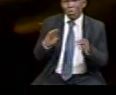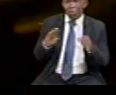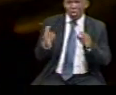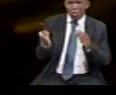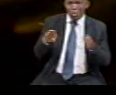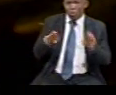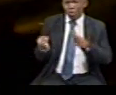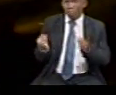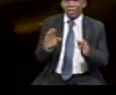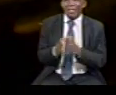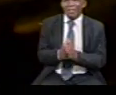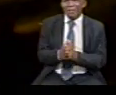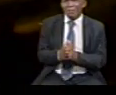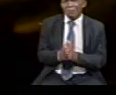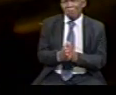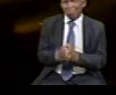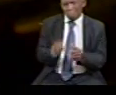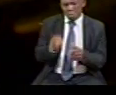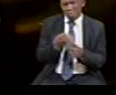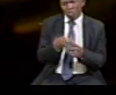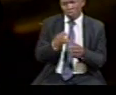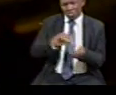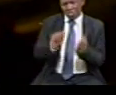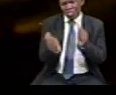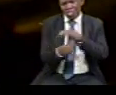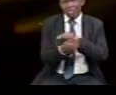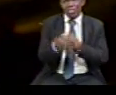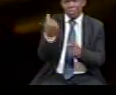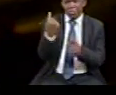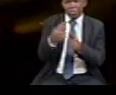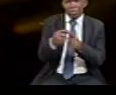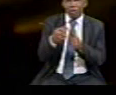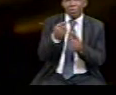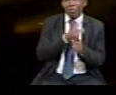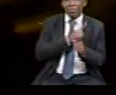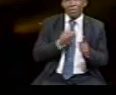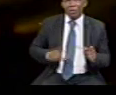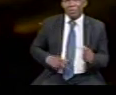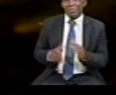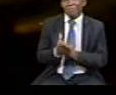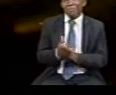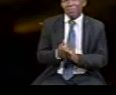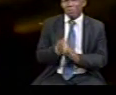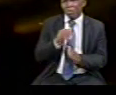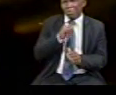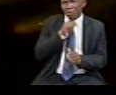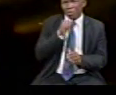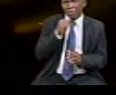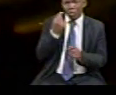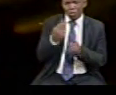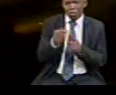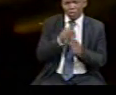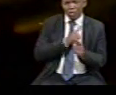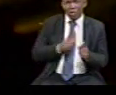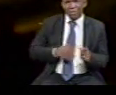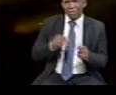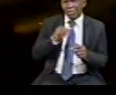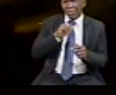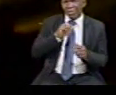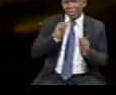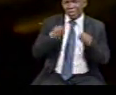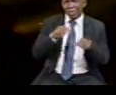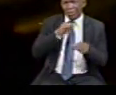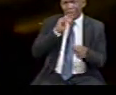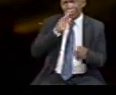we can correct them now. What are we correcting there? The word of God is incorruptible. You see, many a times it is the